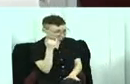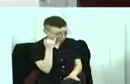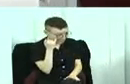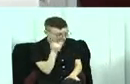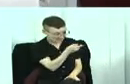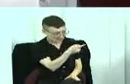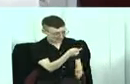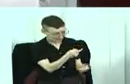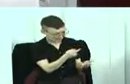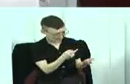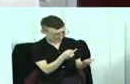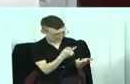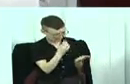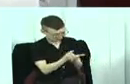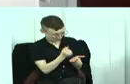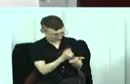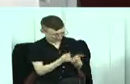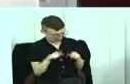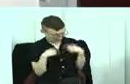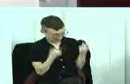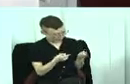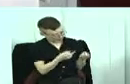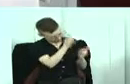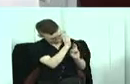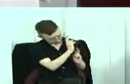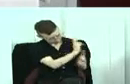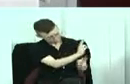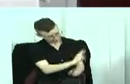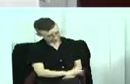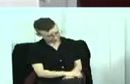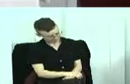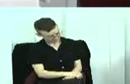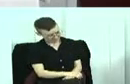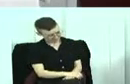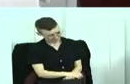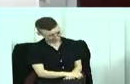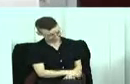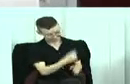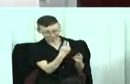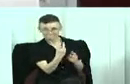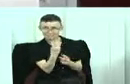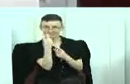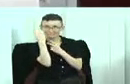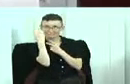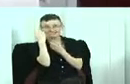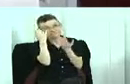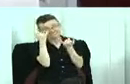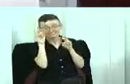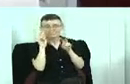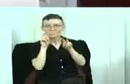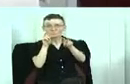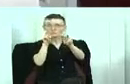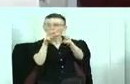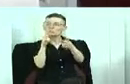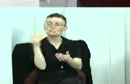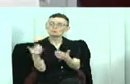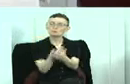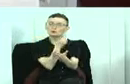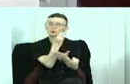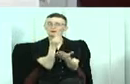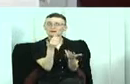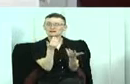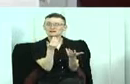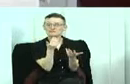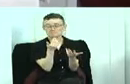happily send it away if it didn't, and then to look forward to whatever is new, even if it shows up